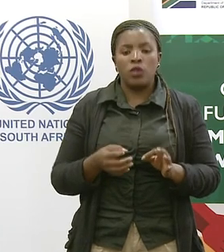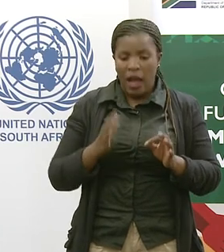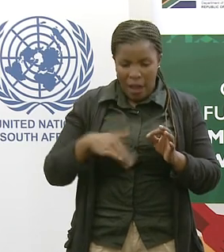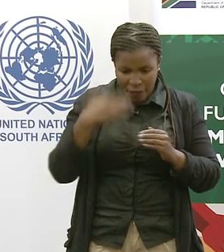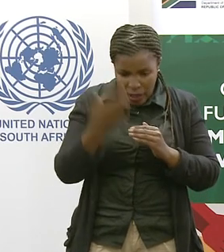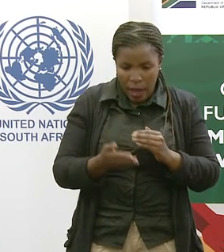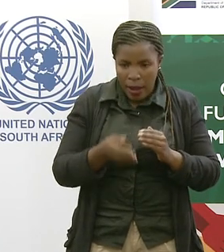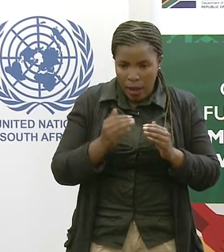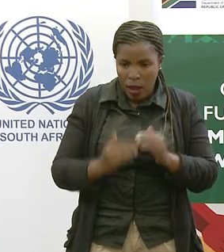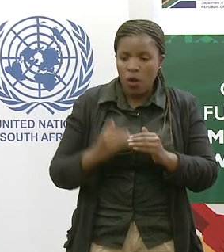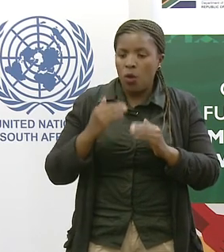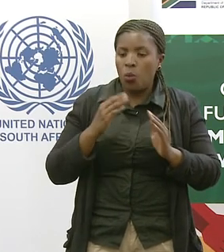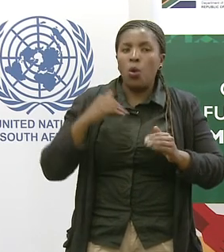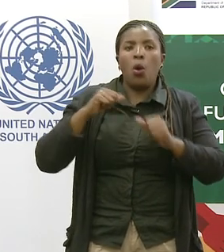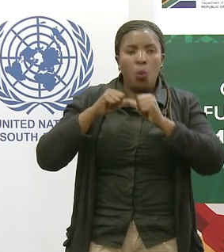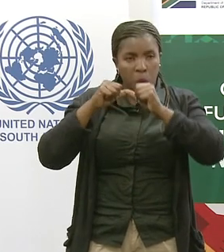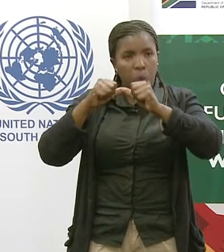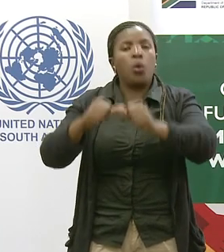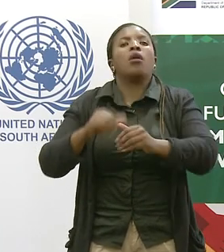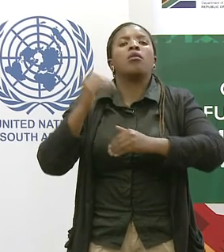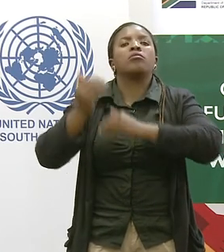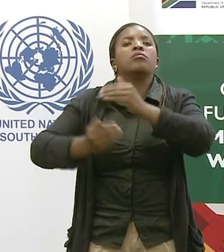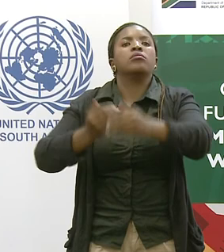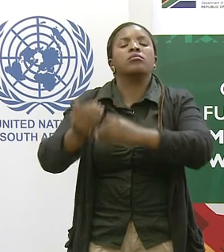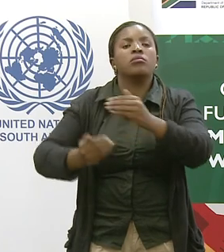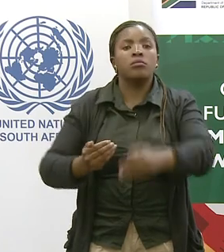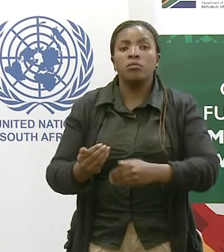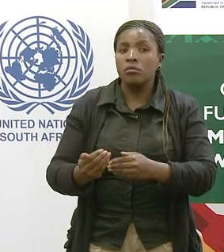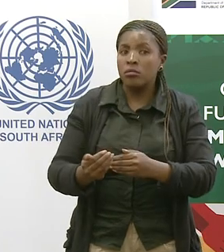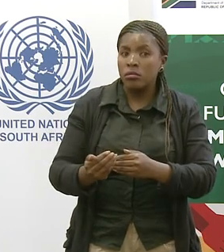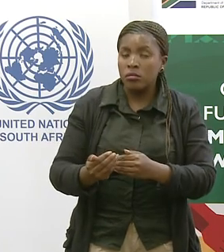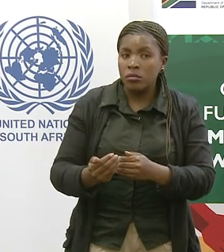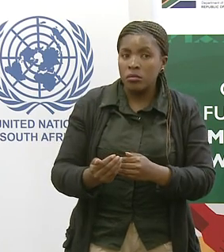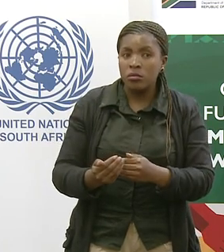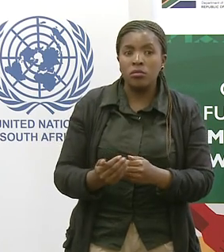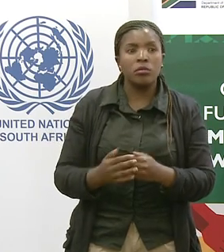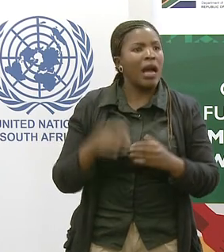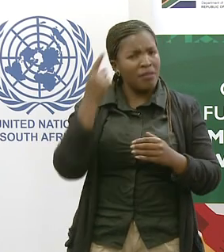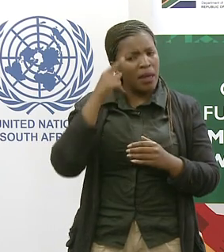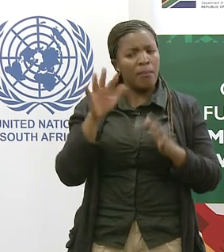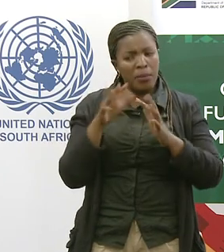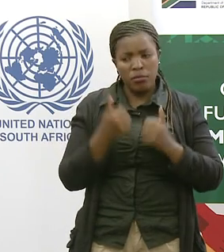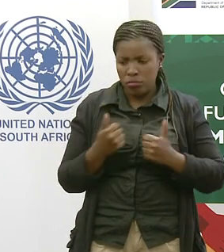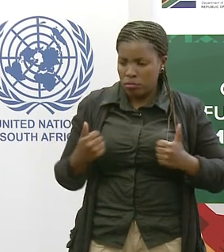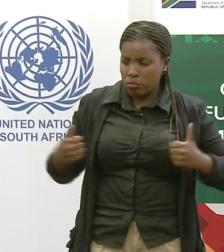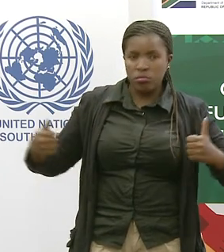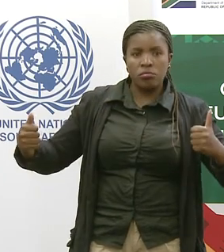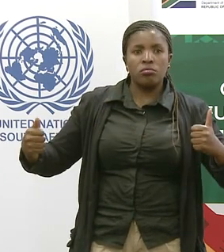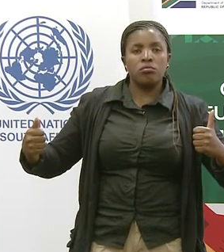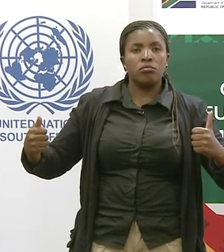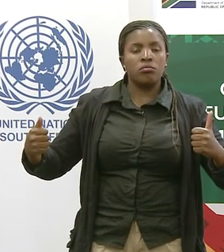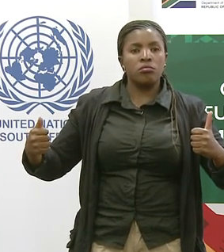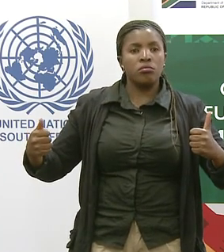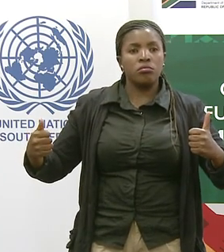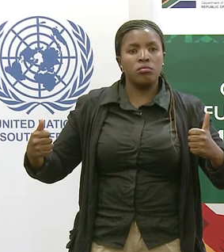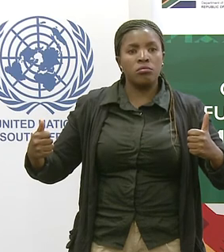step. And I think the people around this room, in particular the panelists, we might call on you